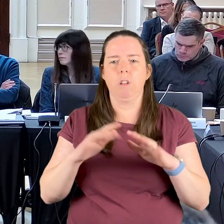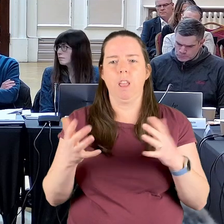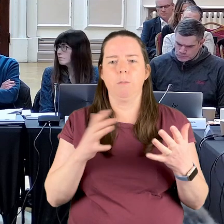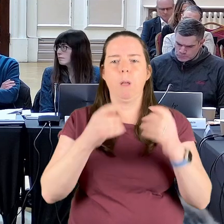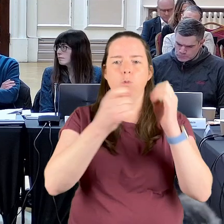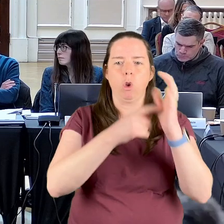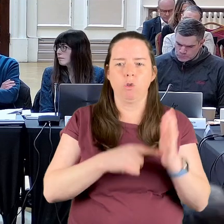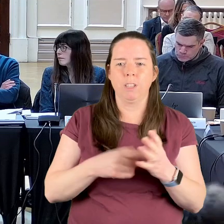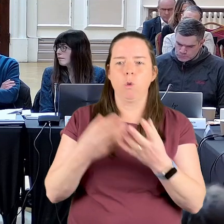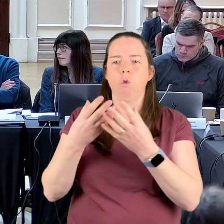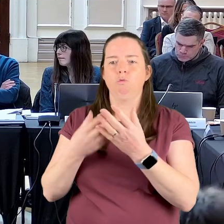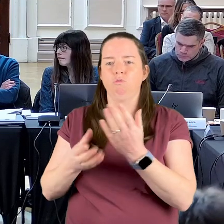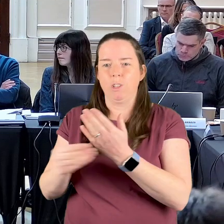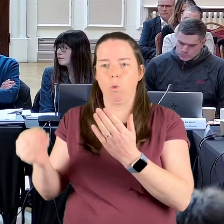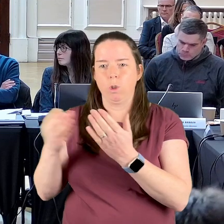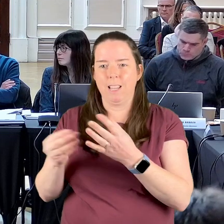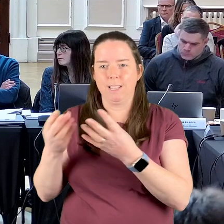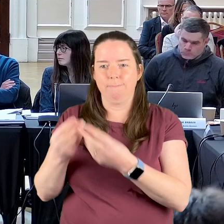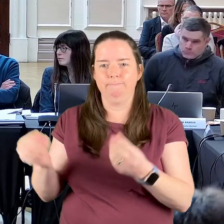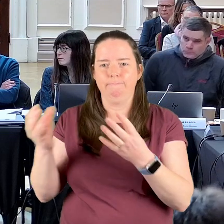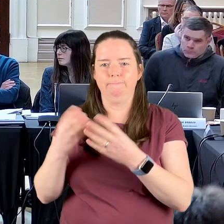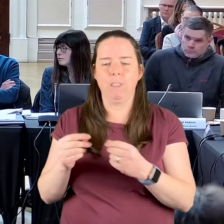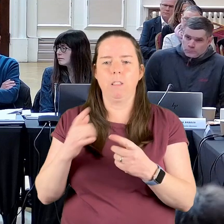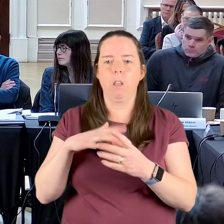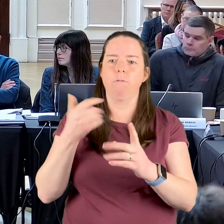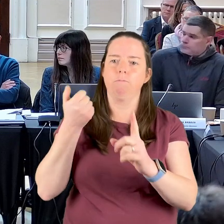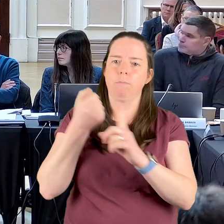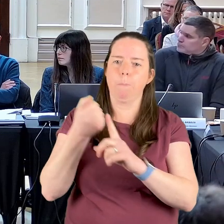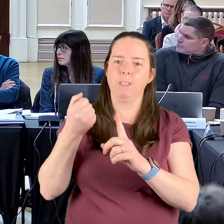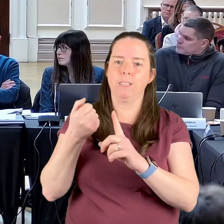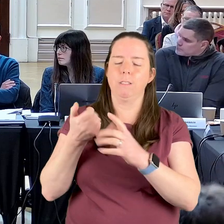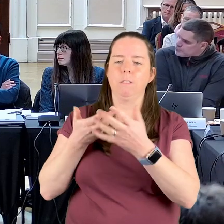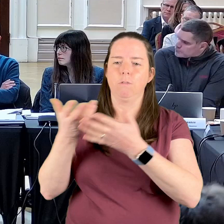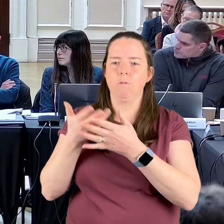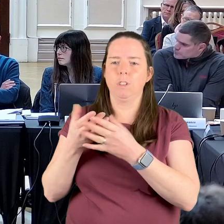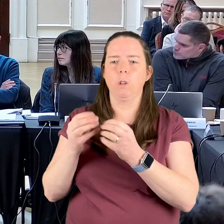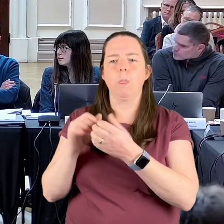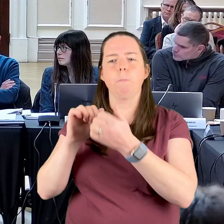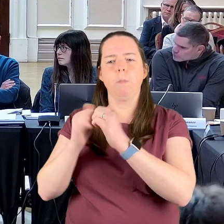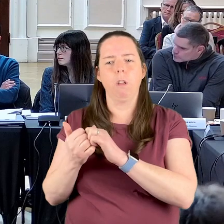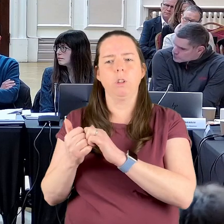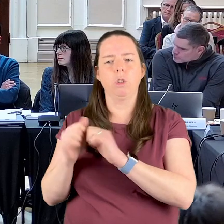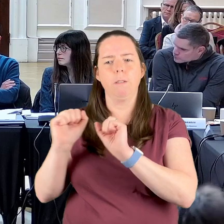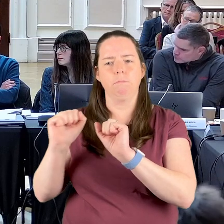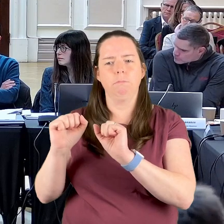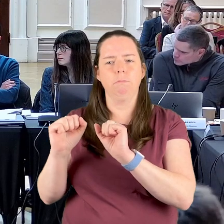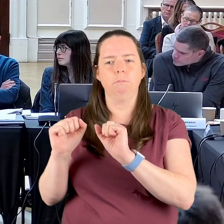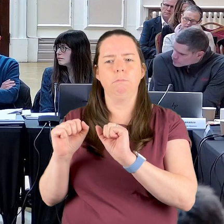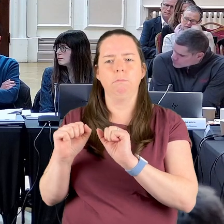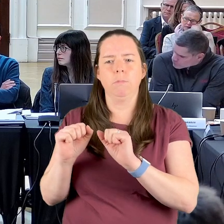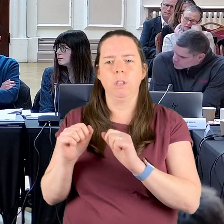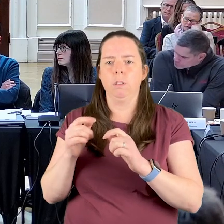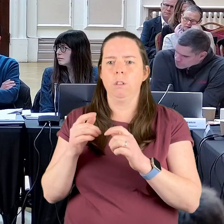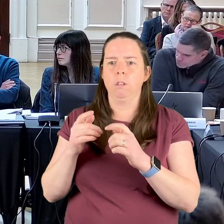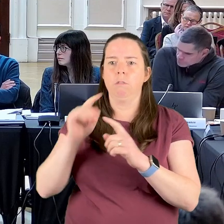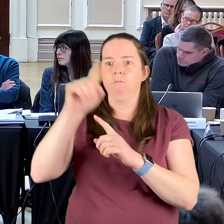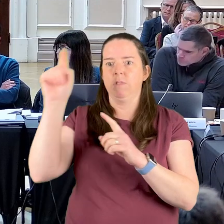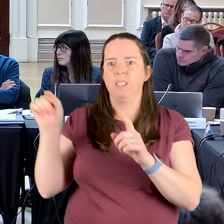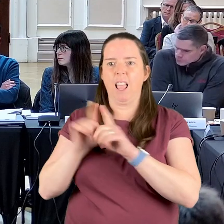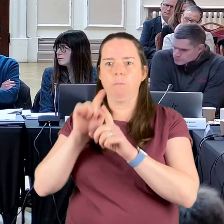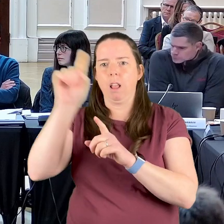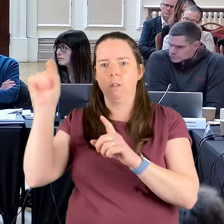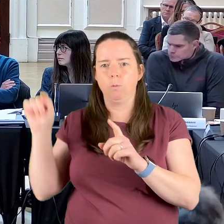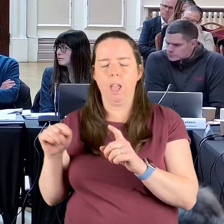resources. And that was very much the emphasis of the conversation at the partnership, and has been elsewhere. It's about turning it